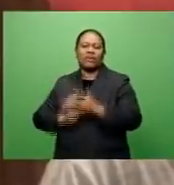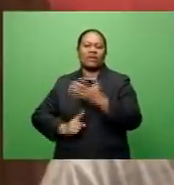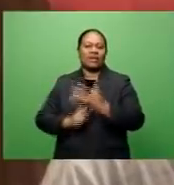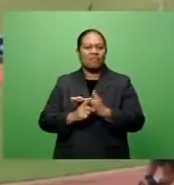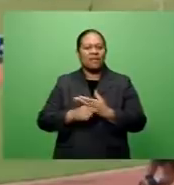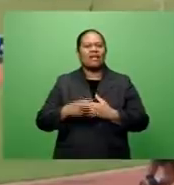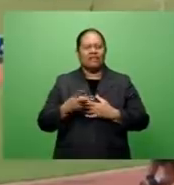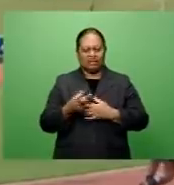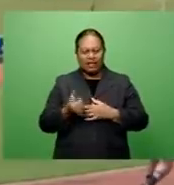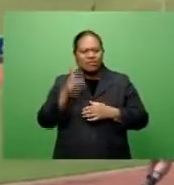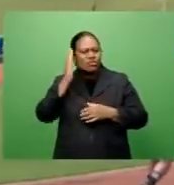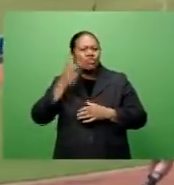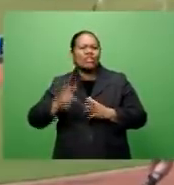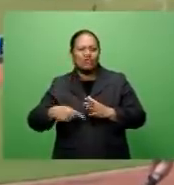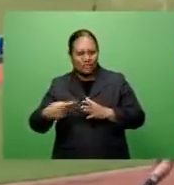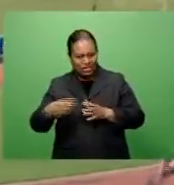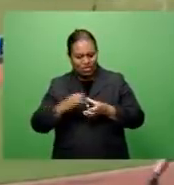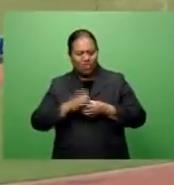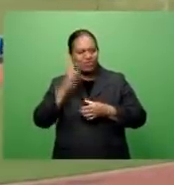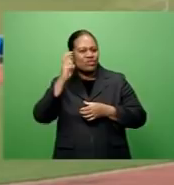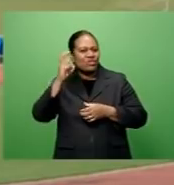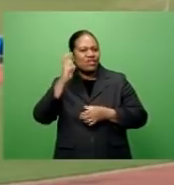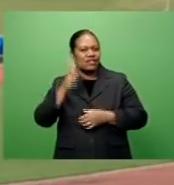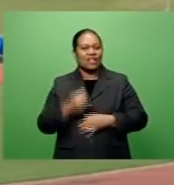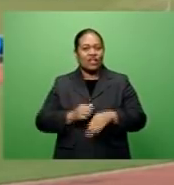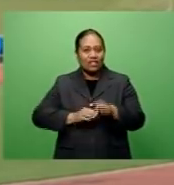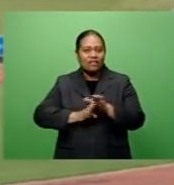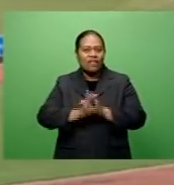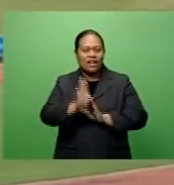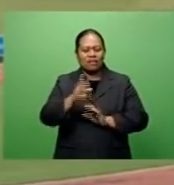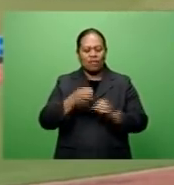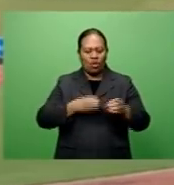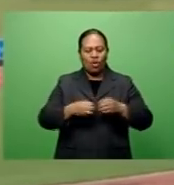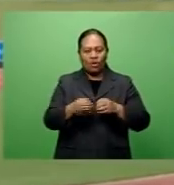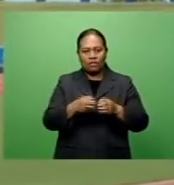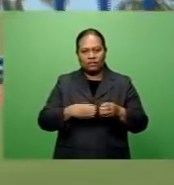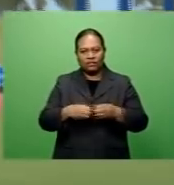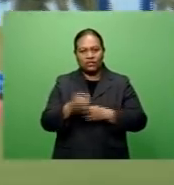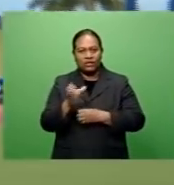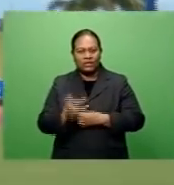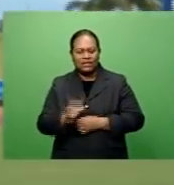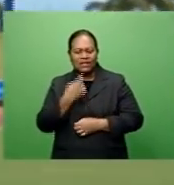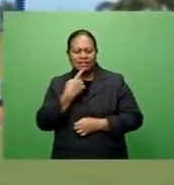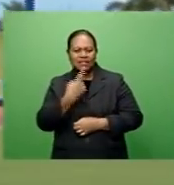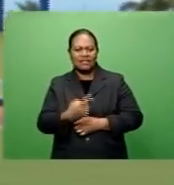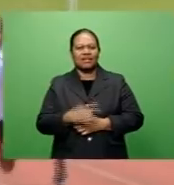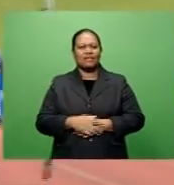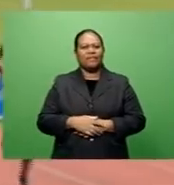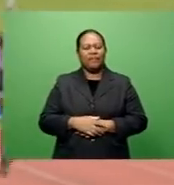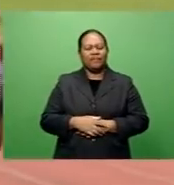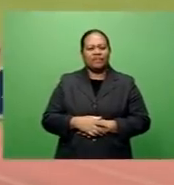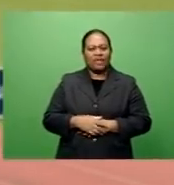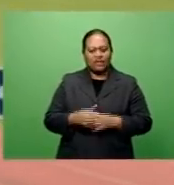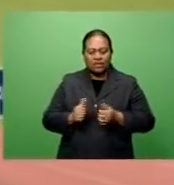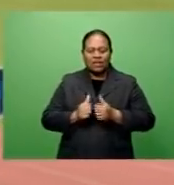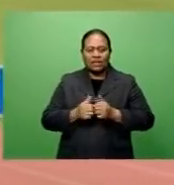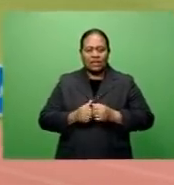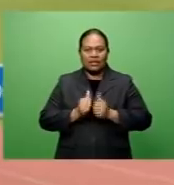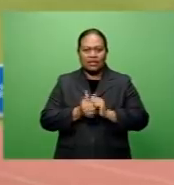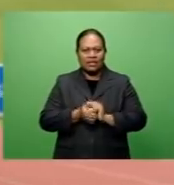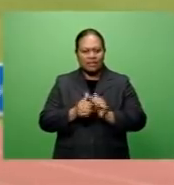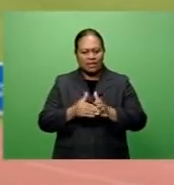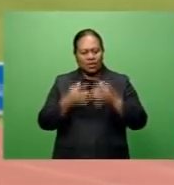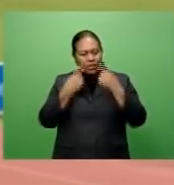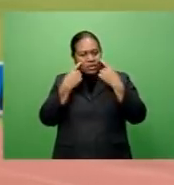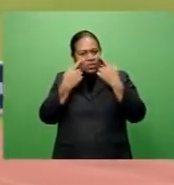on their own. Athletics Fiji Development Officer Antonio Rambui Luku says the recommencement of the games is a good